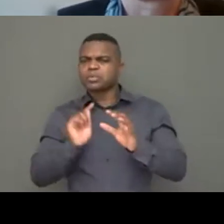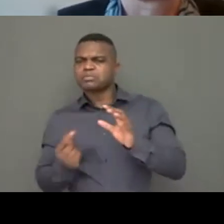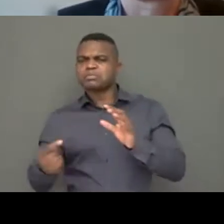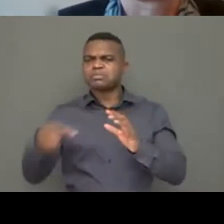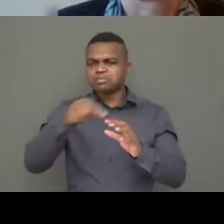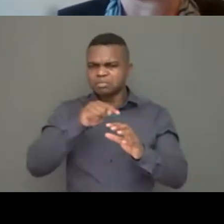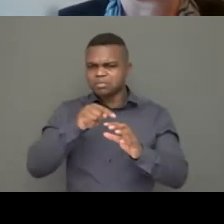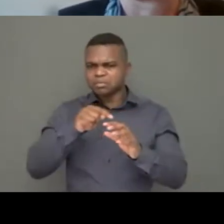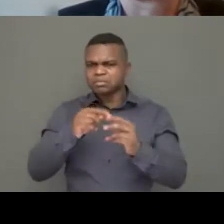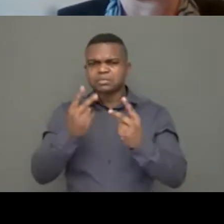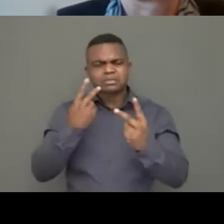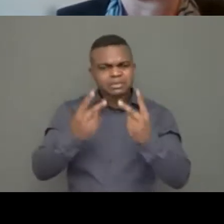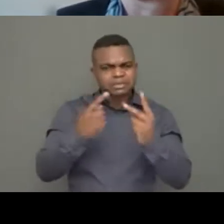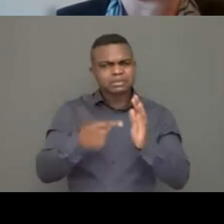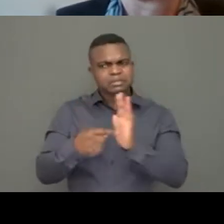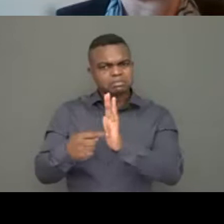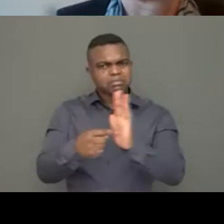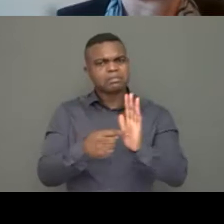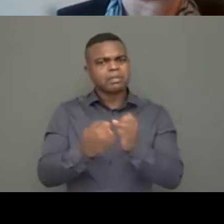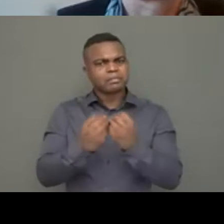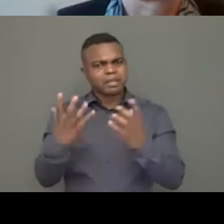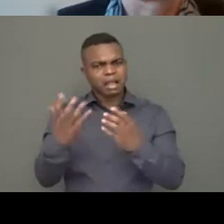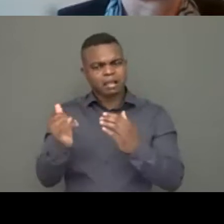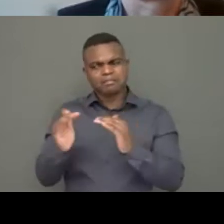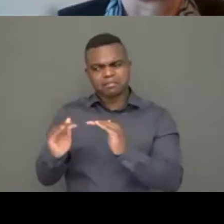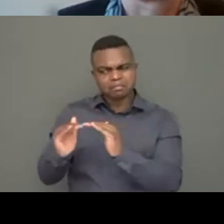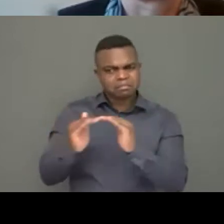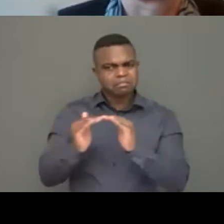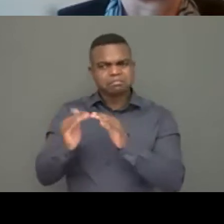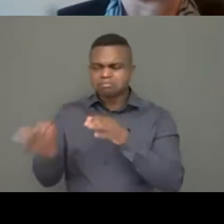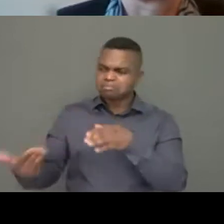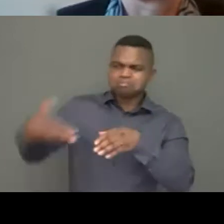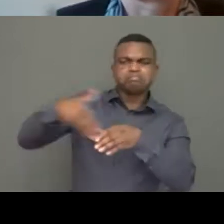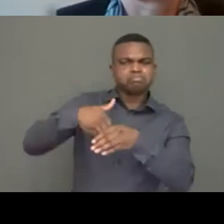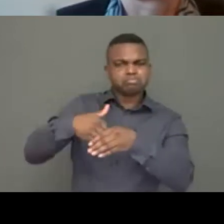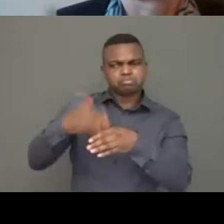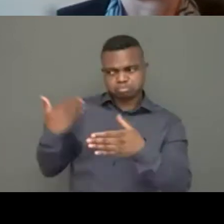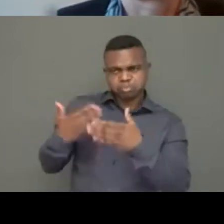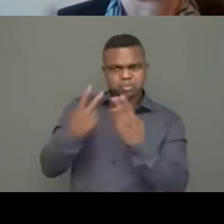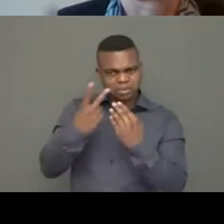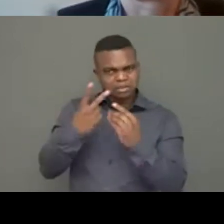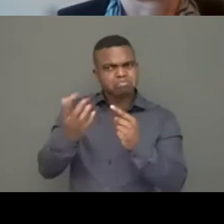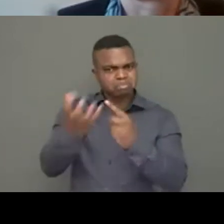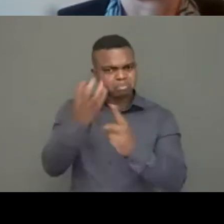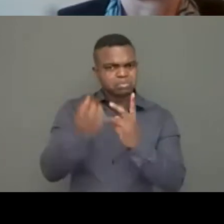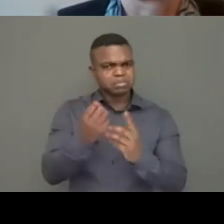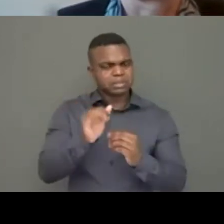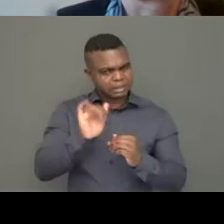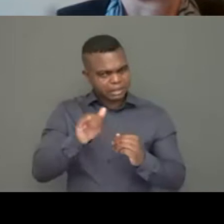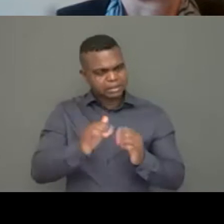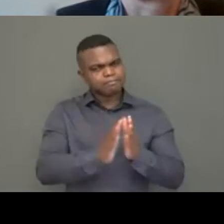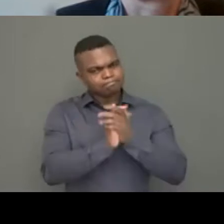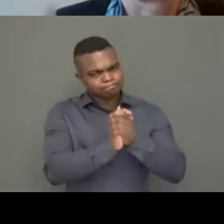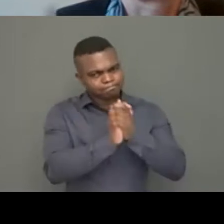those situations, but let's draw our learning from what makes for most effective ways to overcome that kind